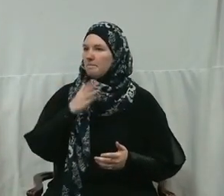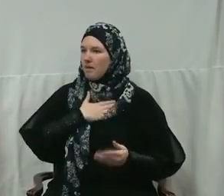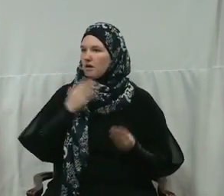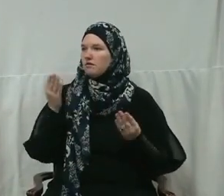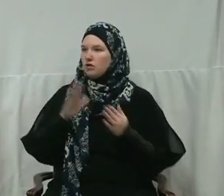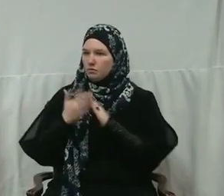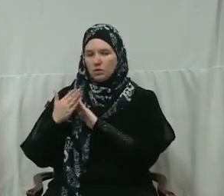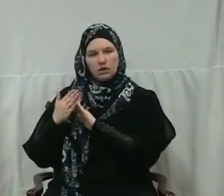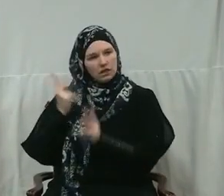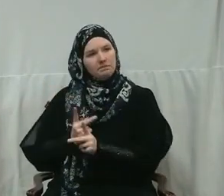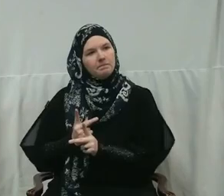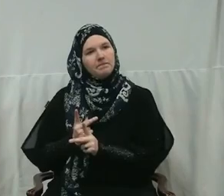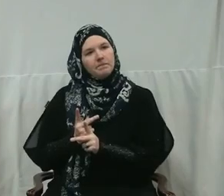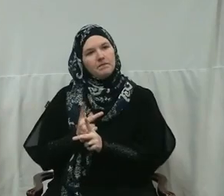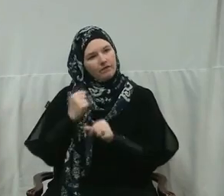community.